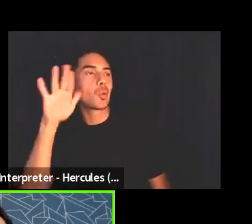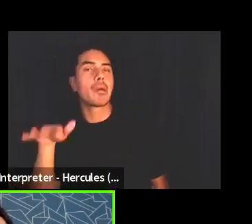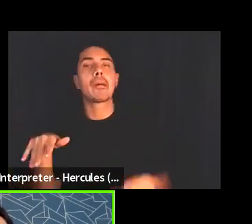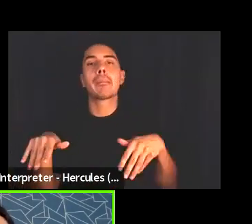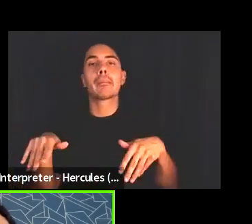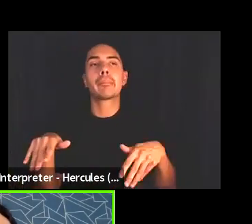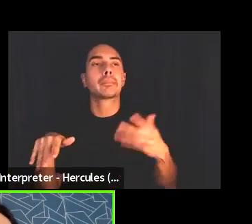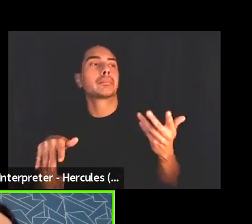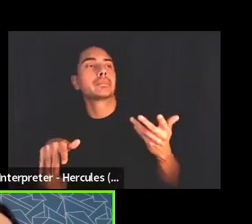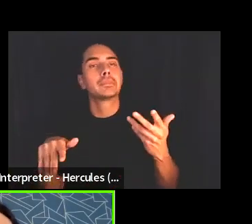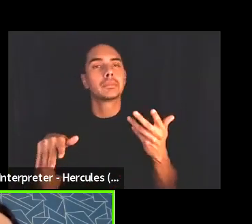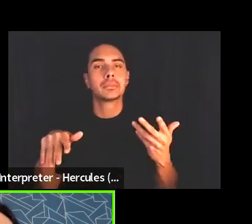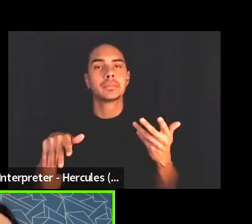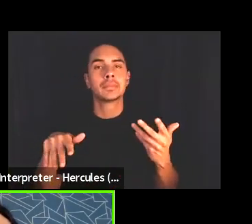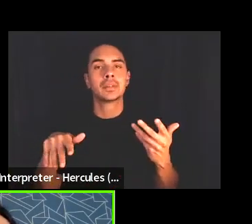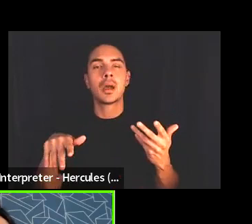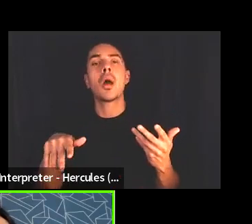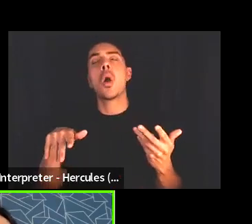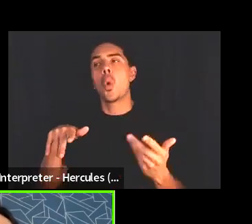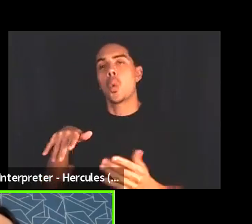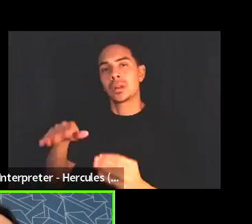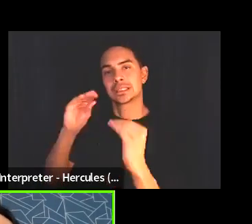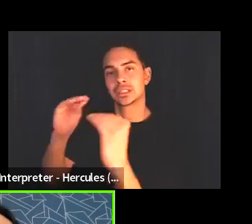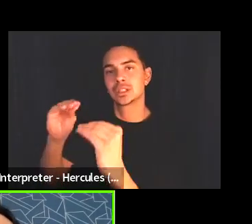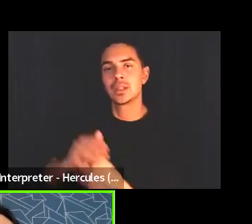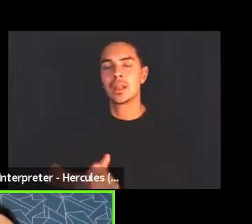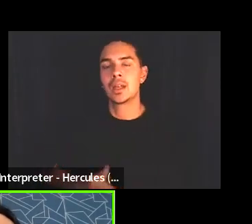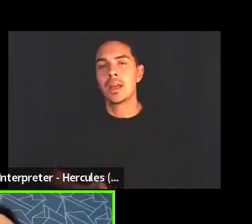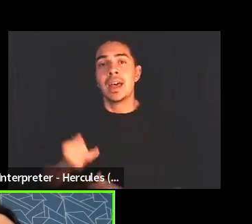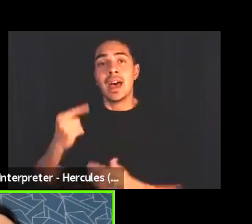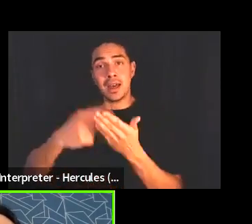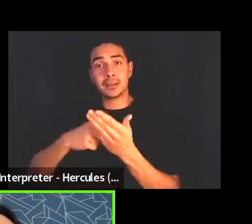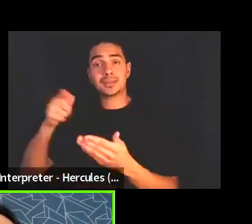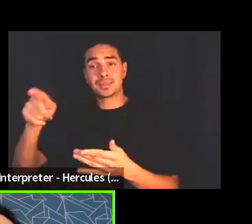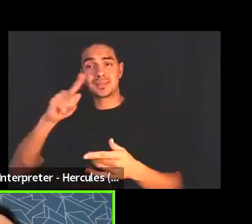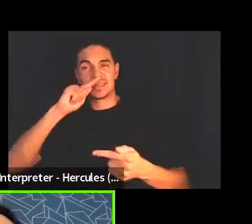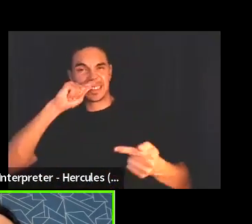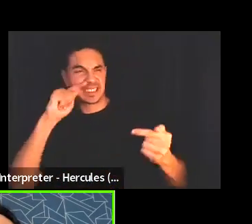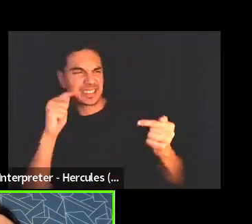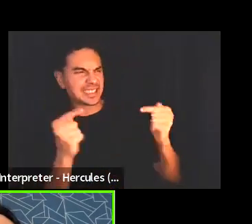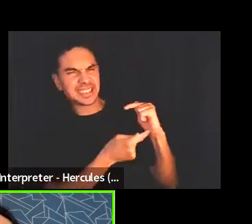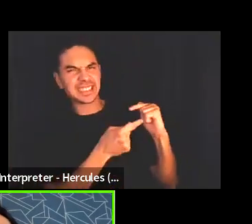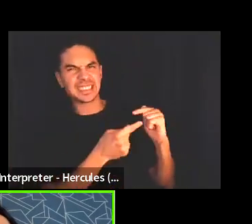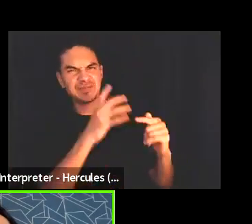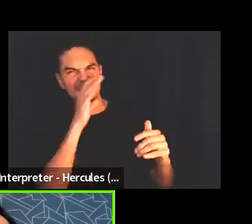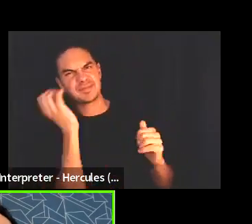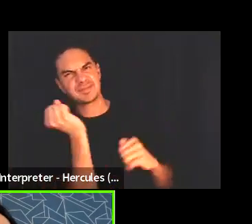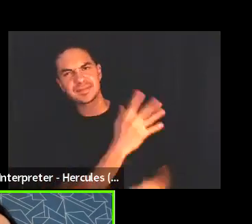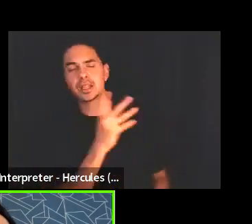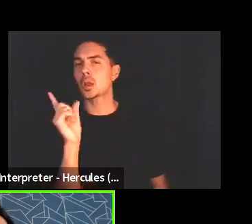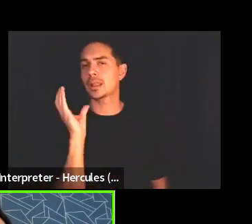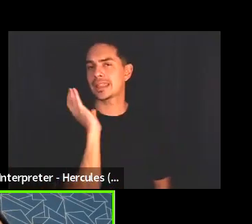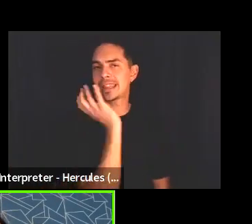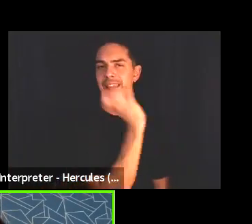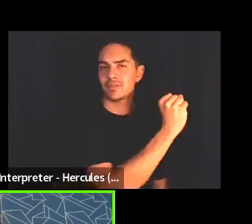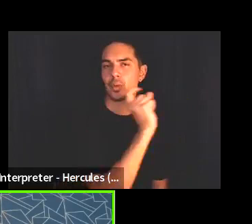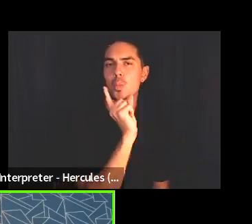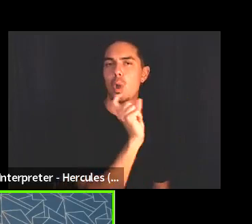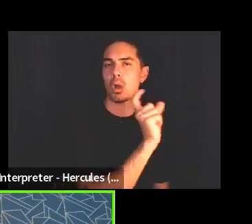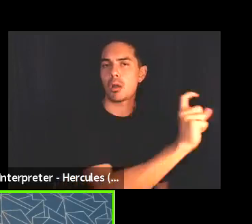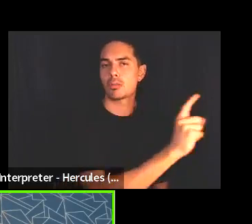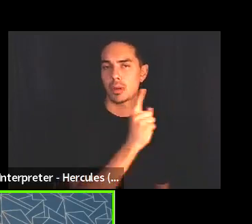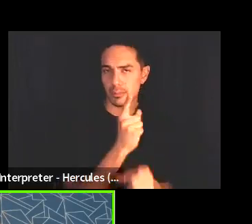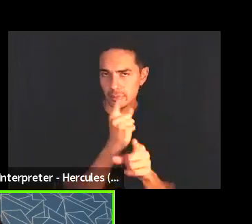harmful and disrespectful. And sometimes you just have to walk away and know when that is. And sometimes even then, I